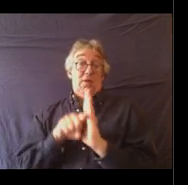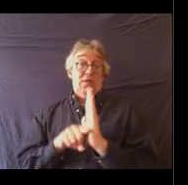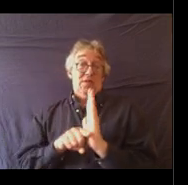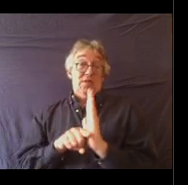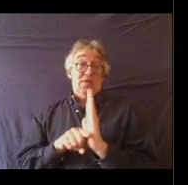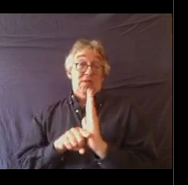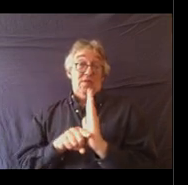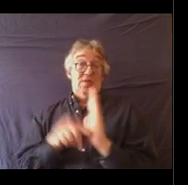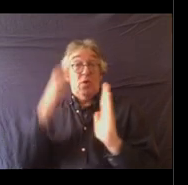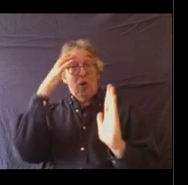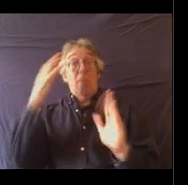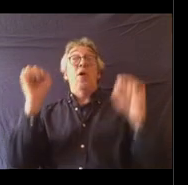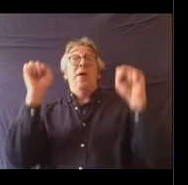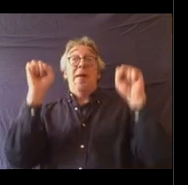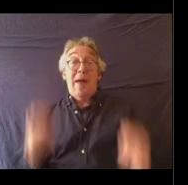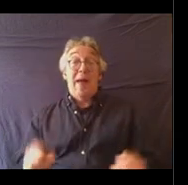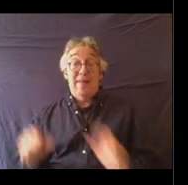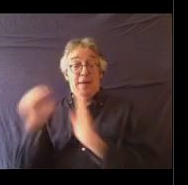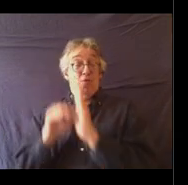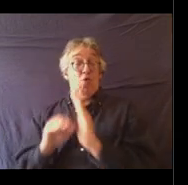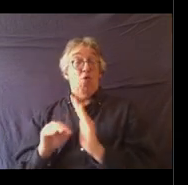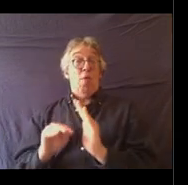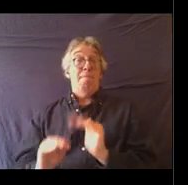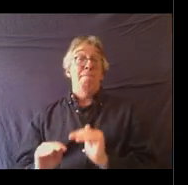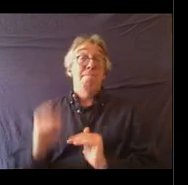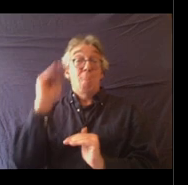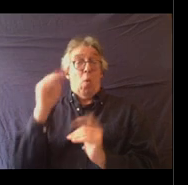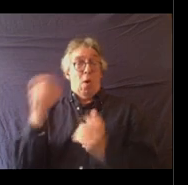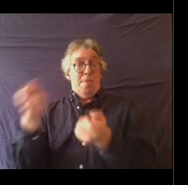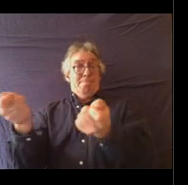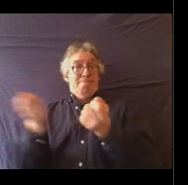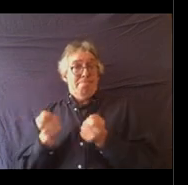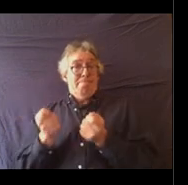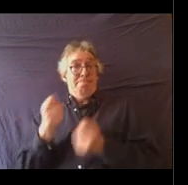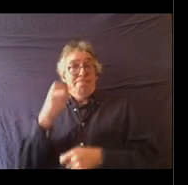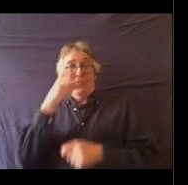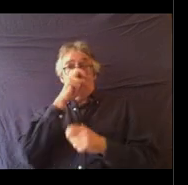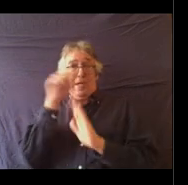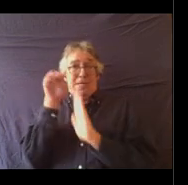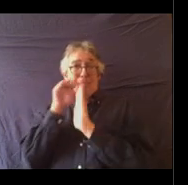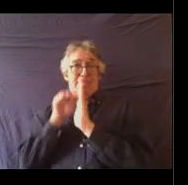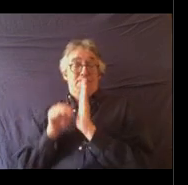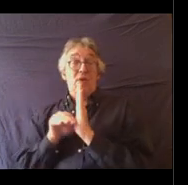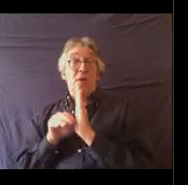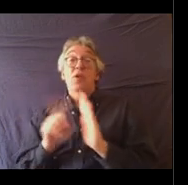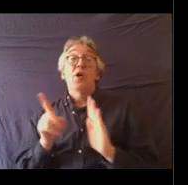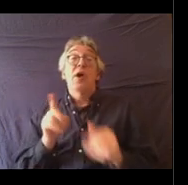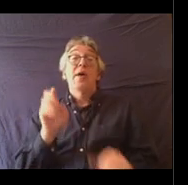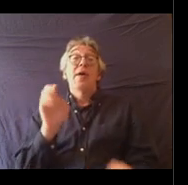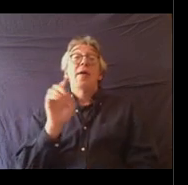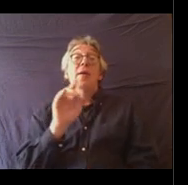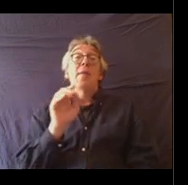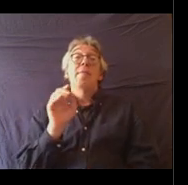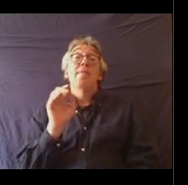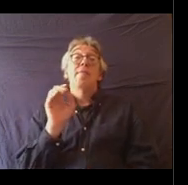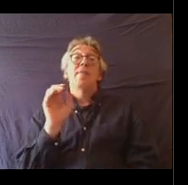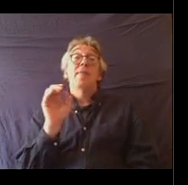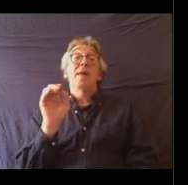to go beyond what the minimum criteria set out. The minimum criteria, as I said, they are really